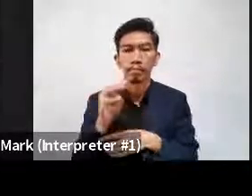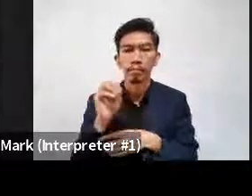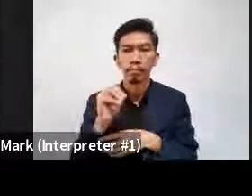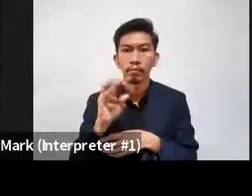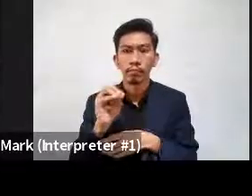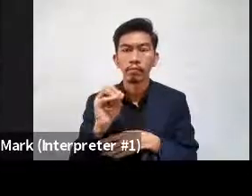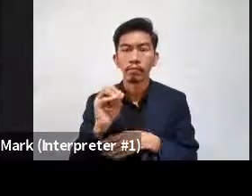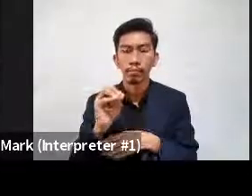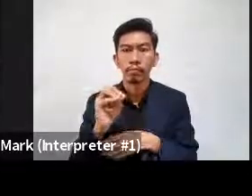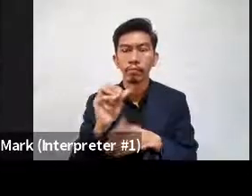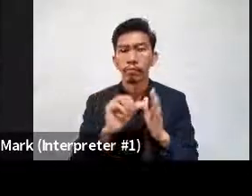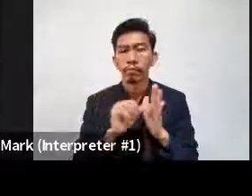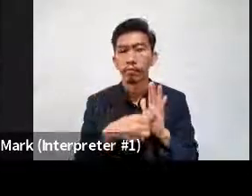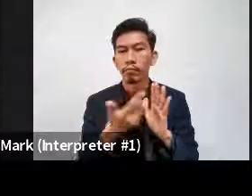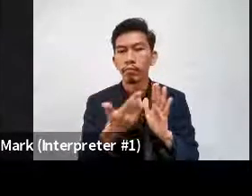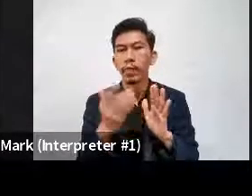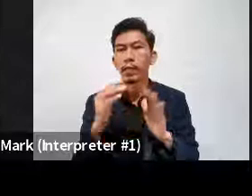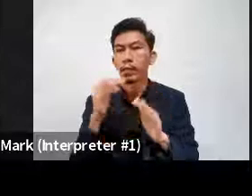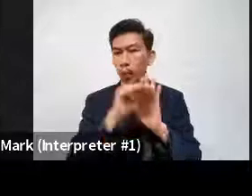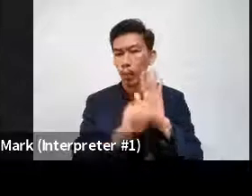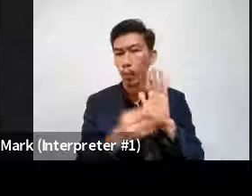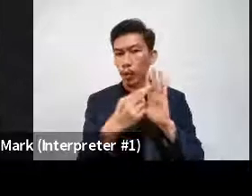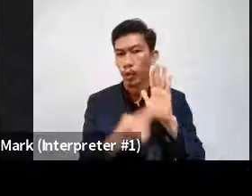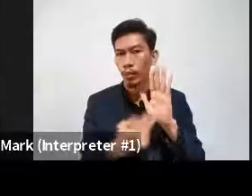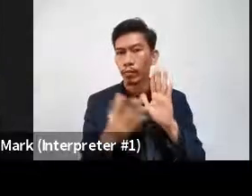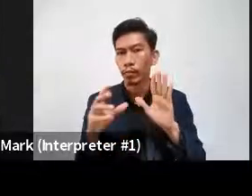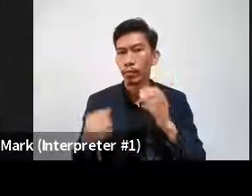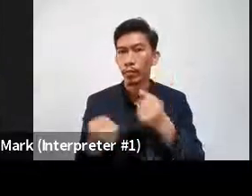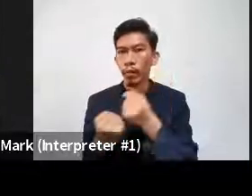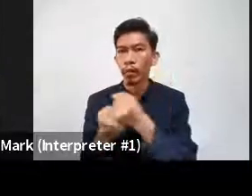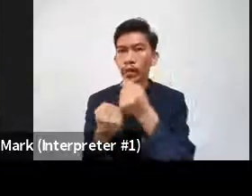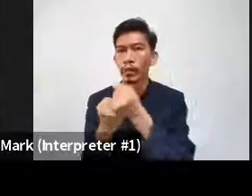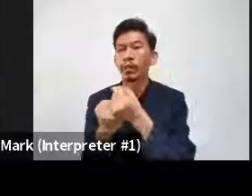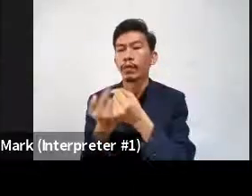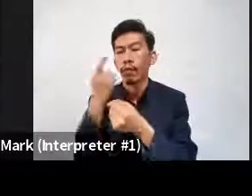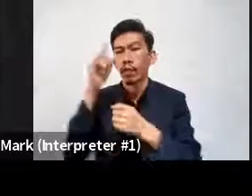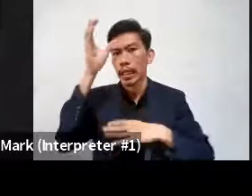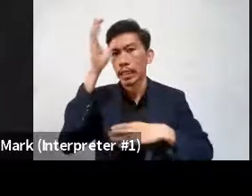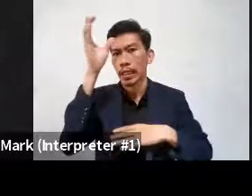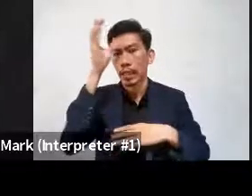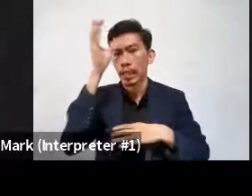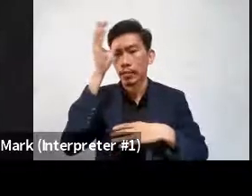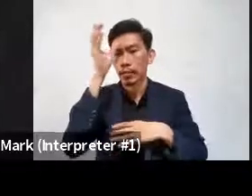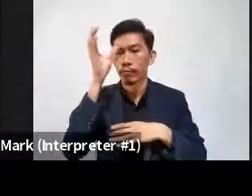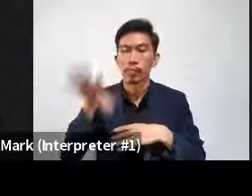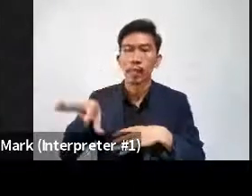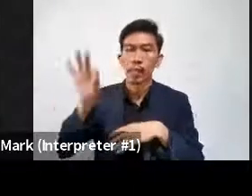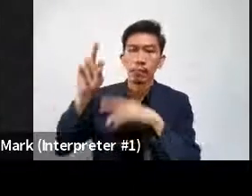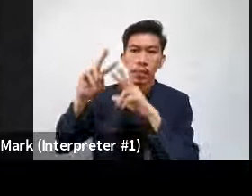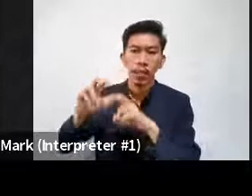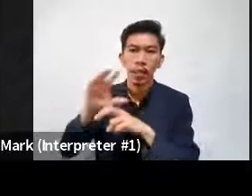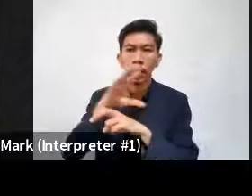indicating interim guidelines on continuous provision on services for cancer diagnosis, treatment,